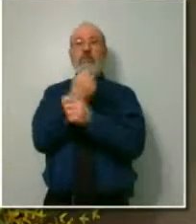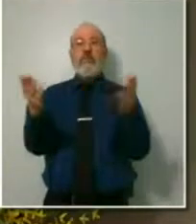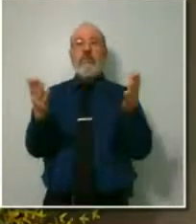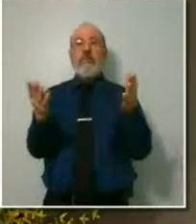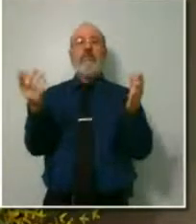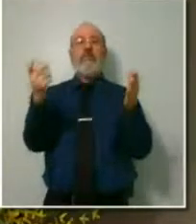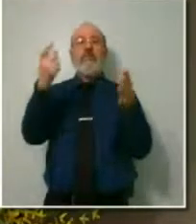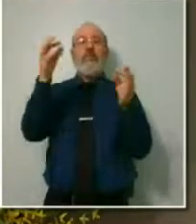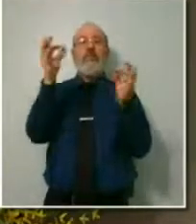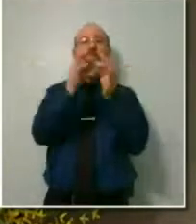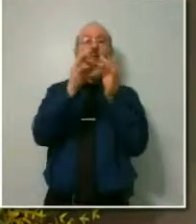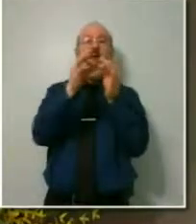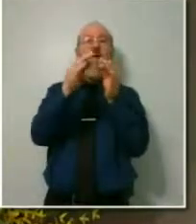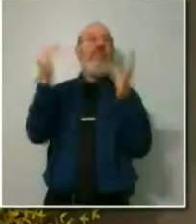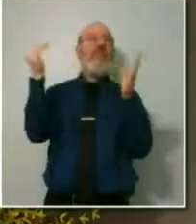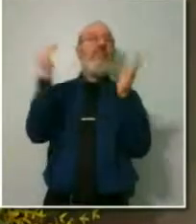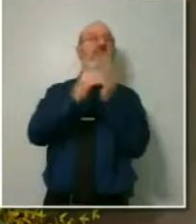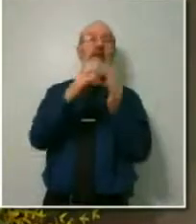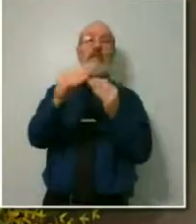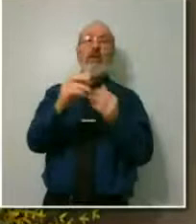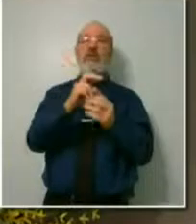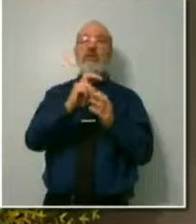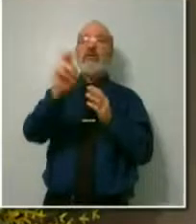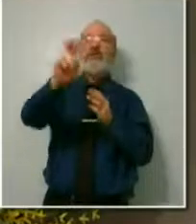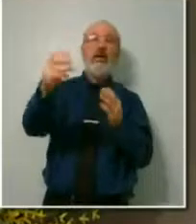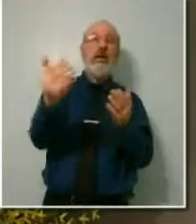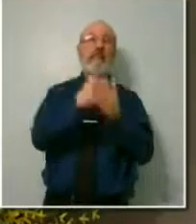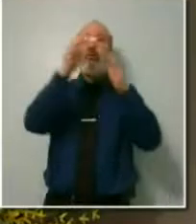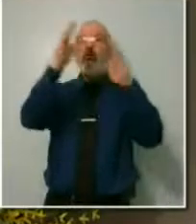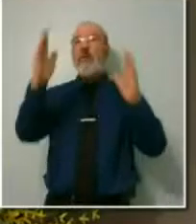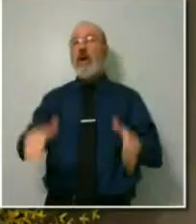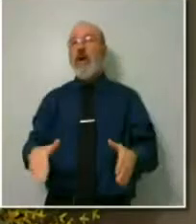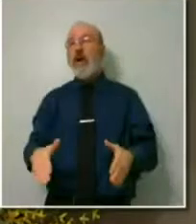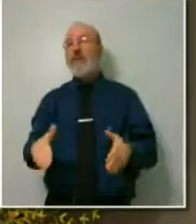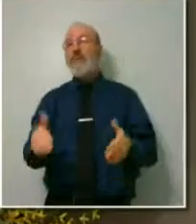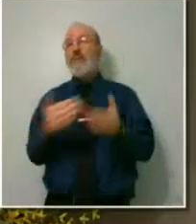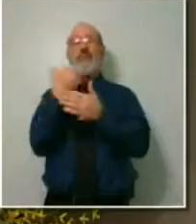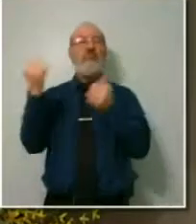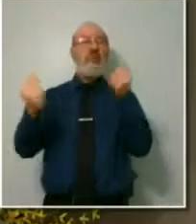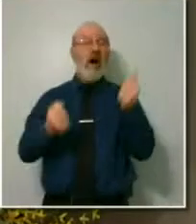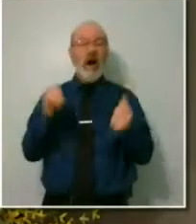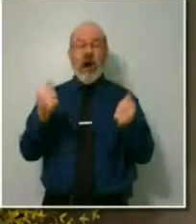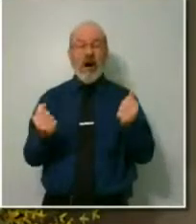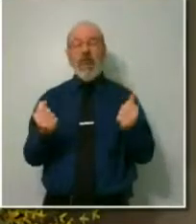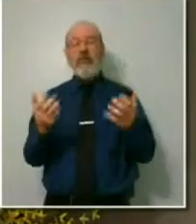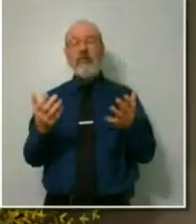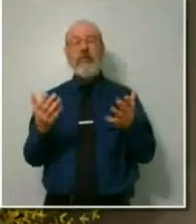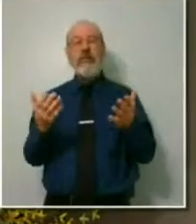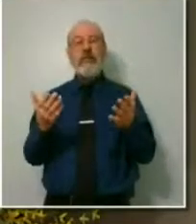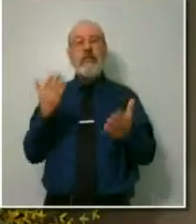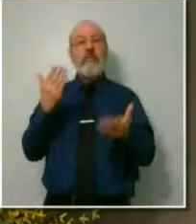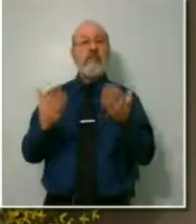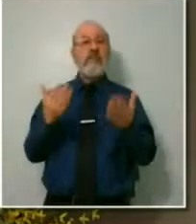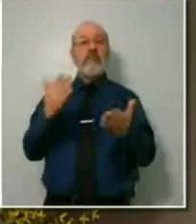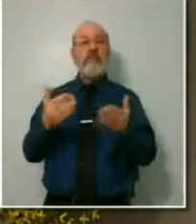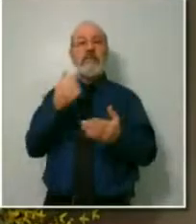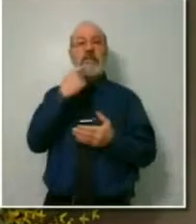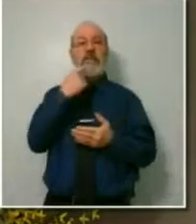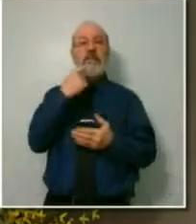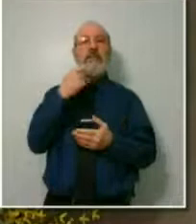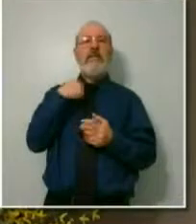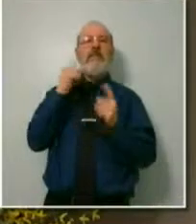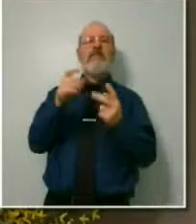of dollars, win a trip or a new house furnishings or even a new car. It might be that he will say, I'm going to give you a